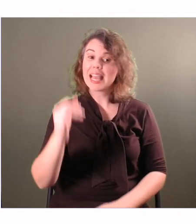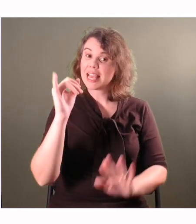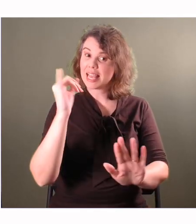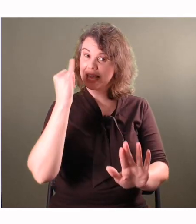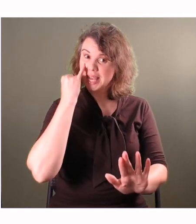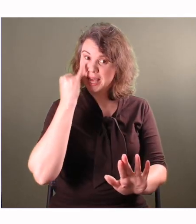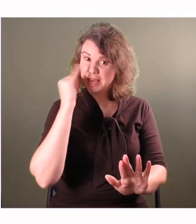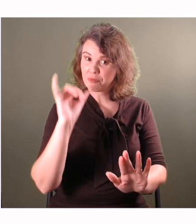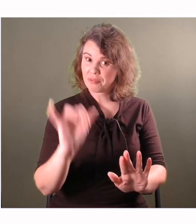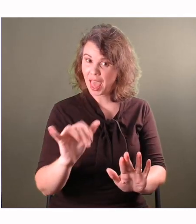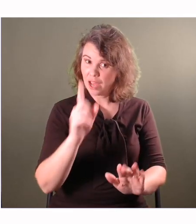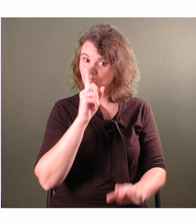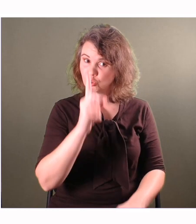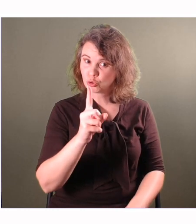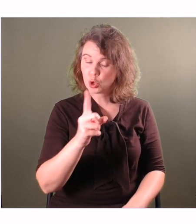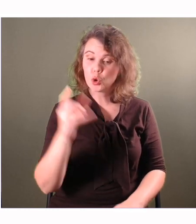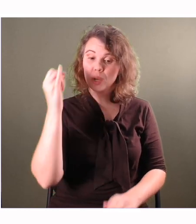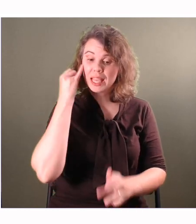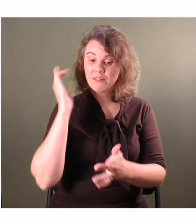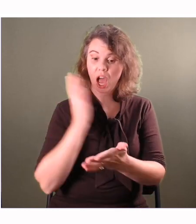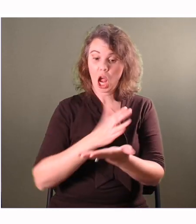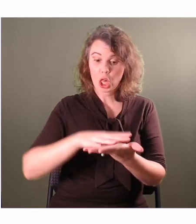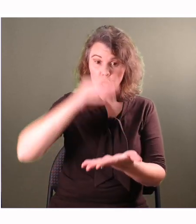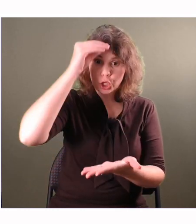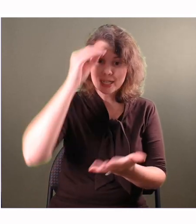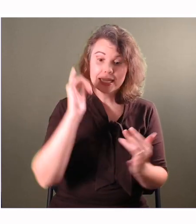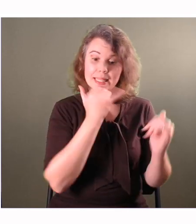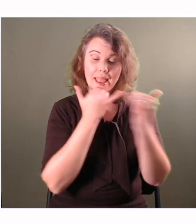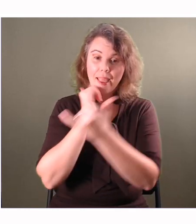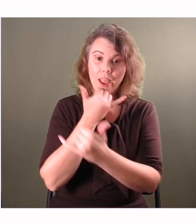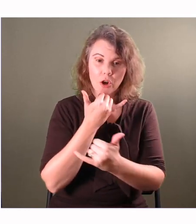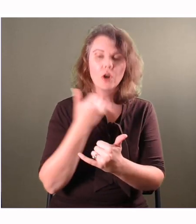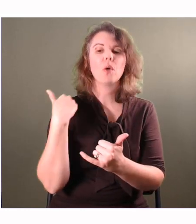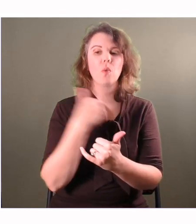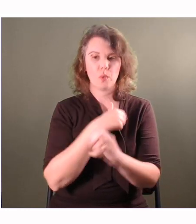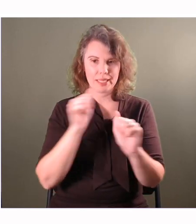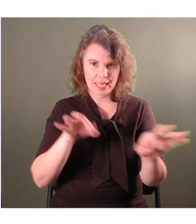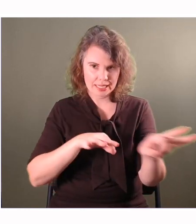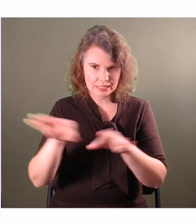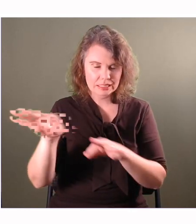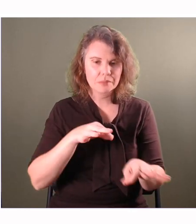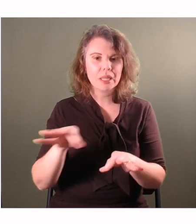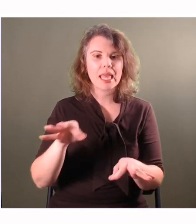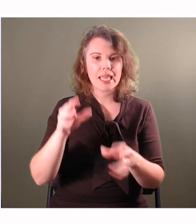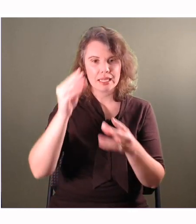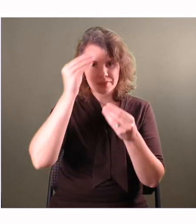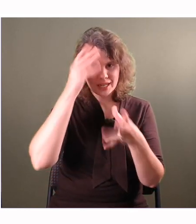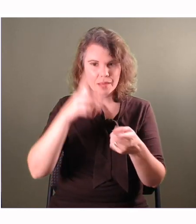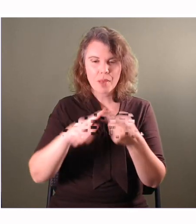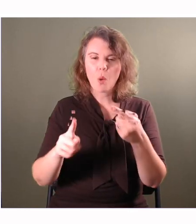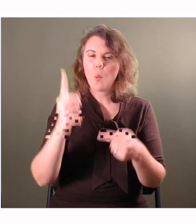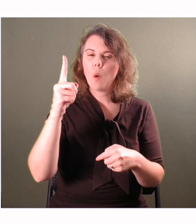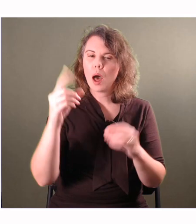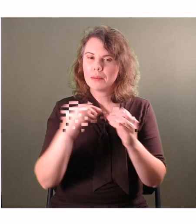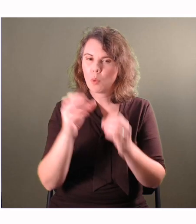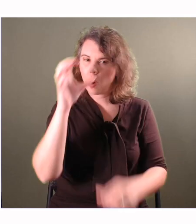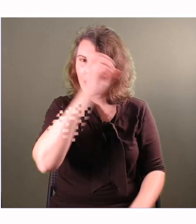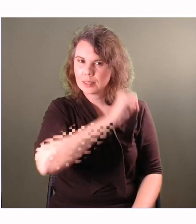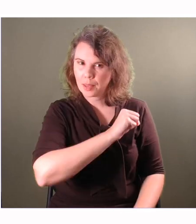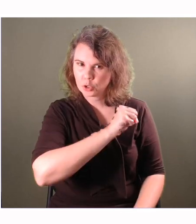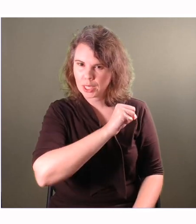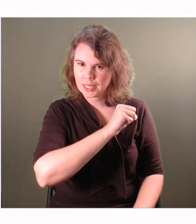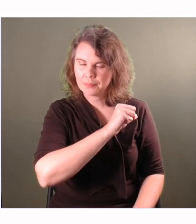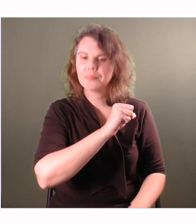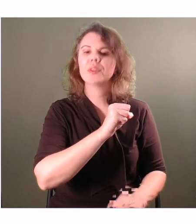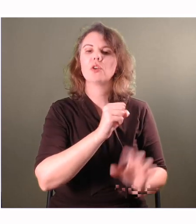So if this is true, if the learning is error-driven, we can explain the data, but we're going to need one additional assumption,